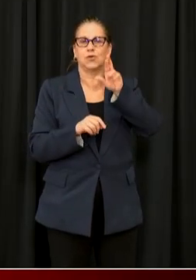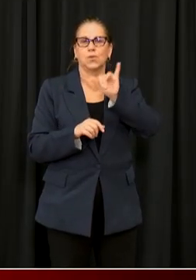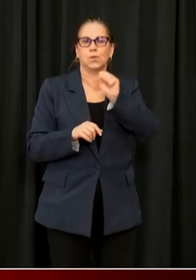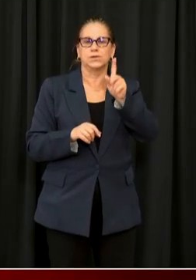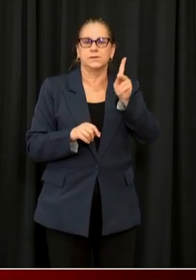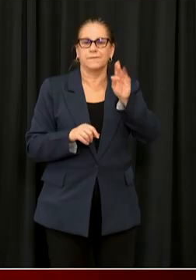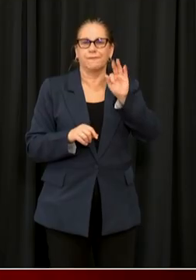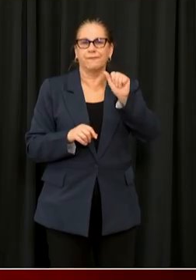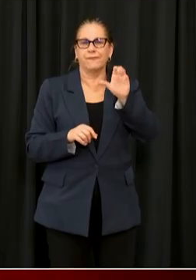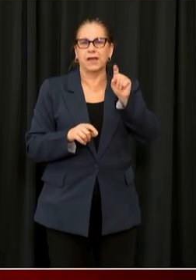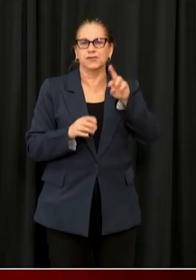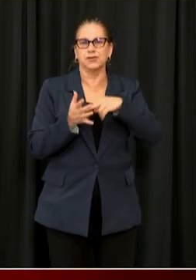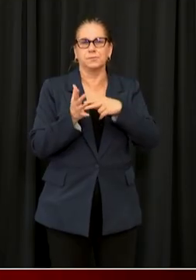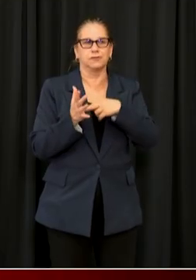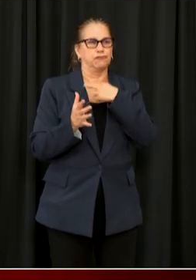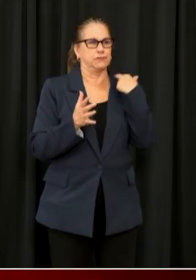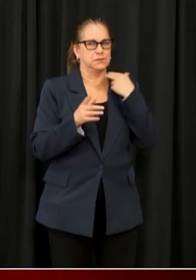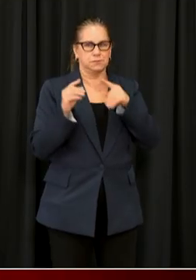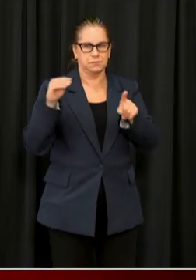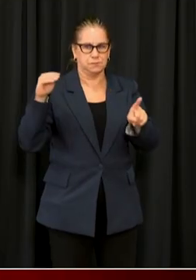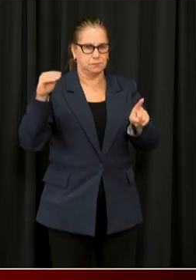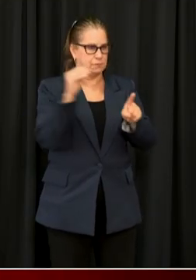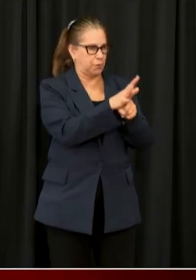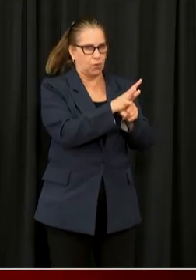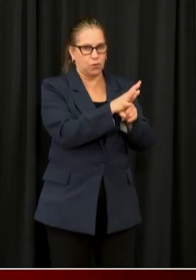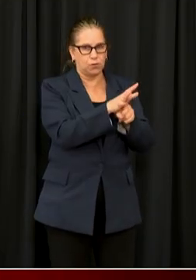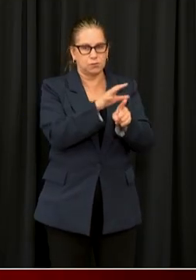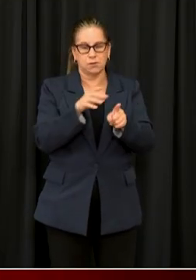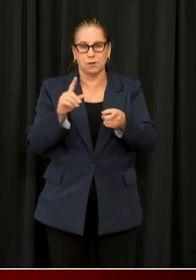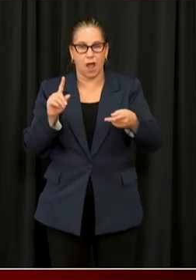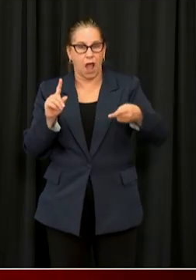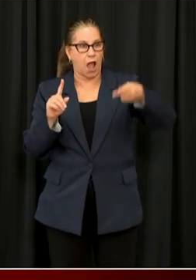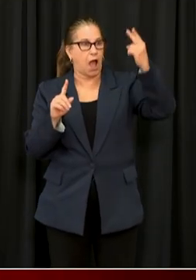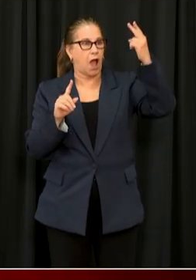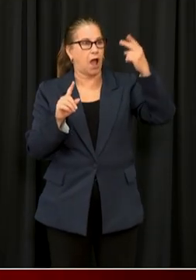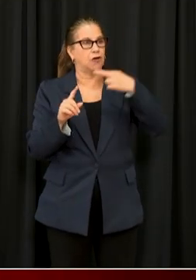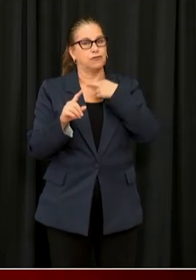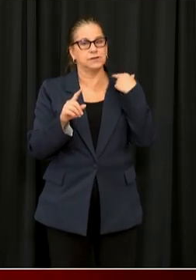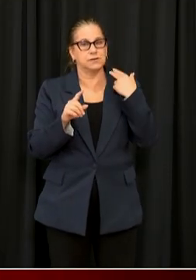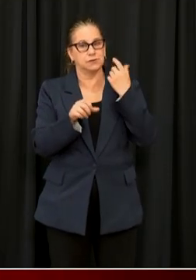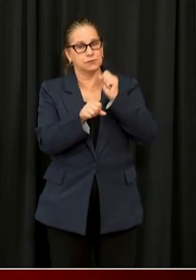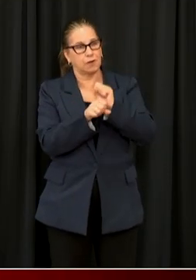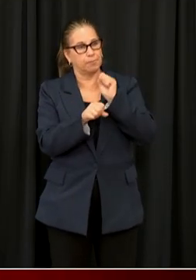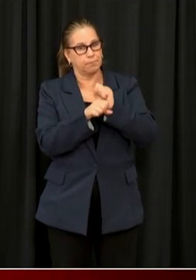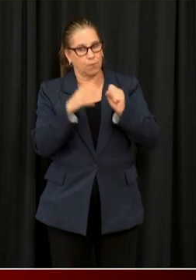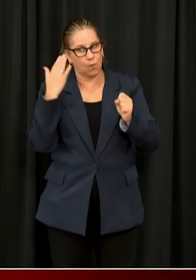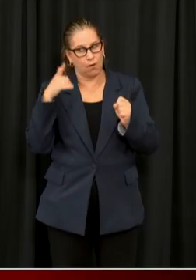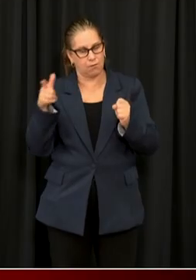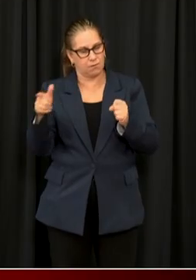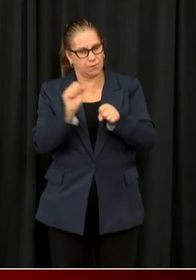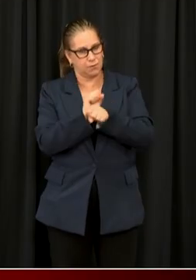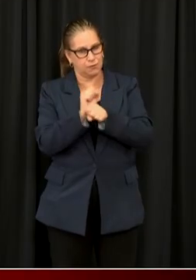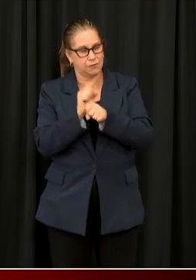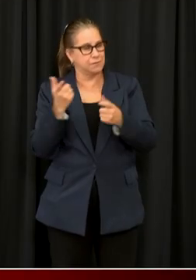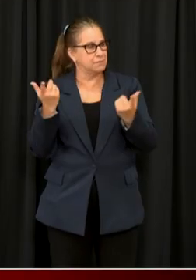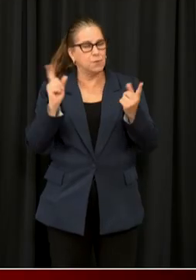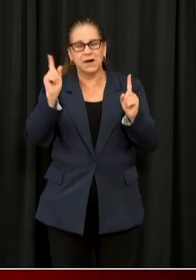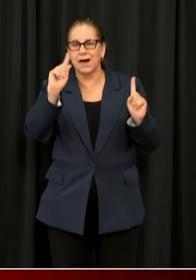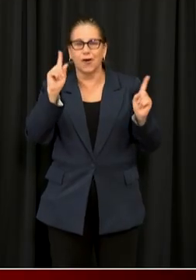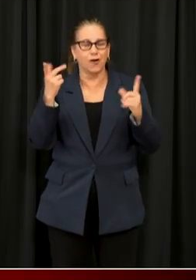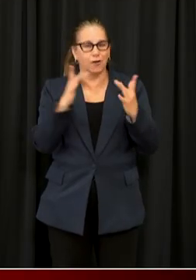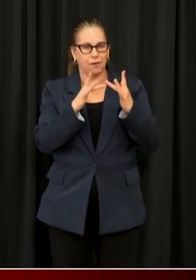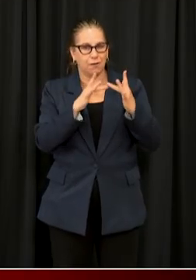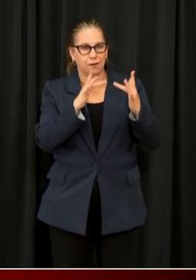high-risk professions, where contact with individuals will be highest, or if they live